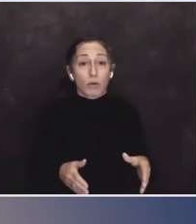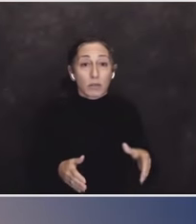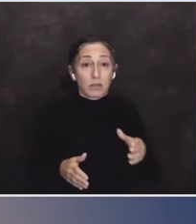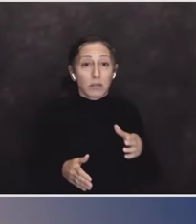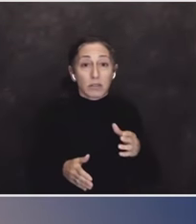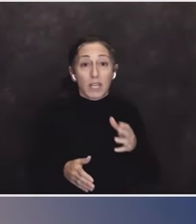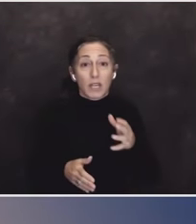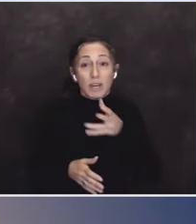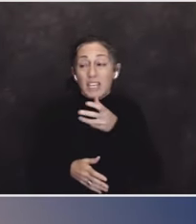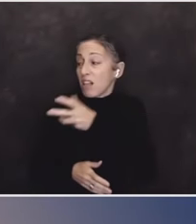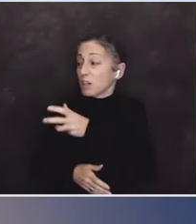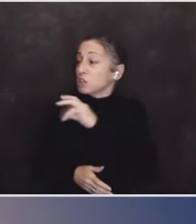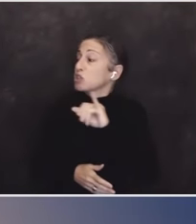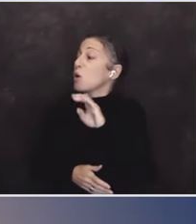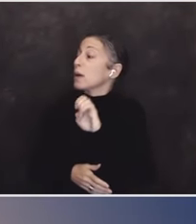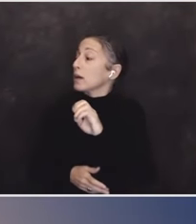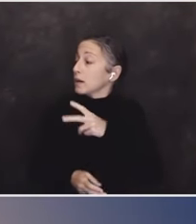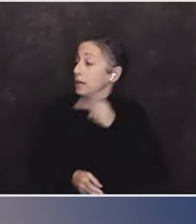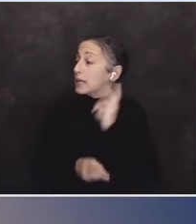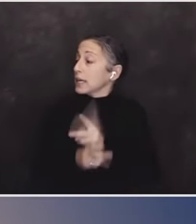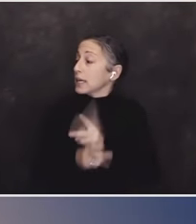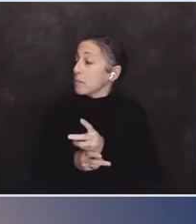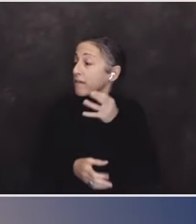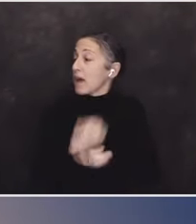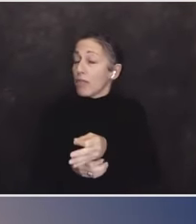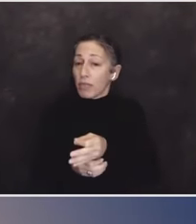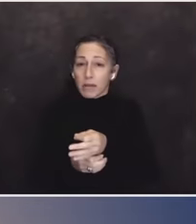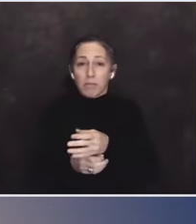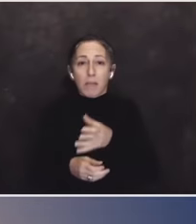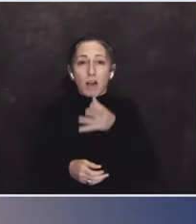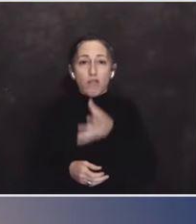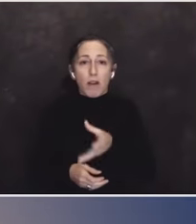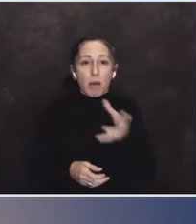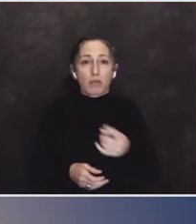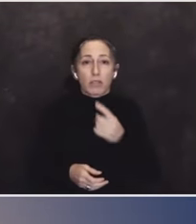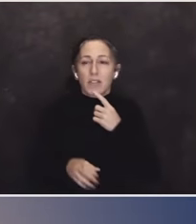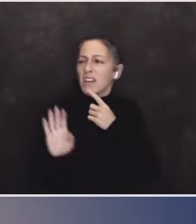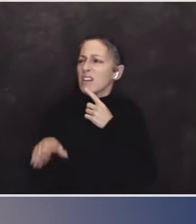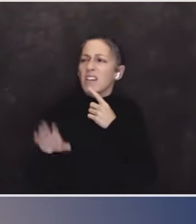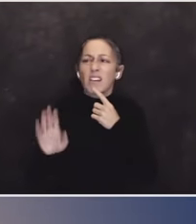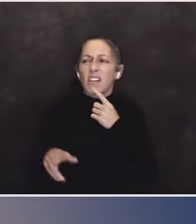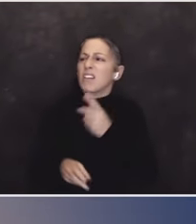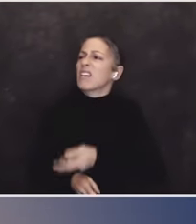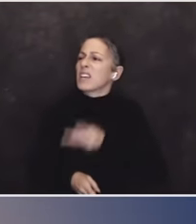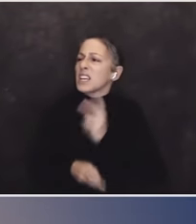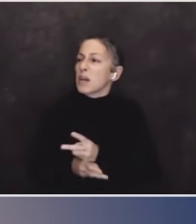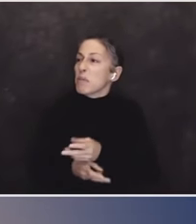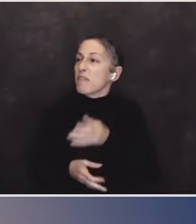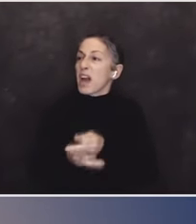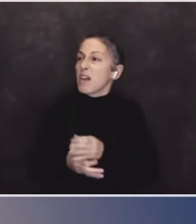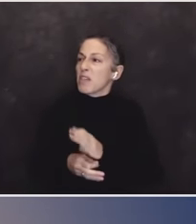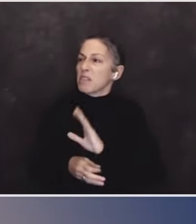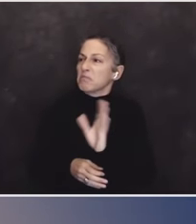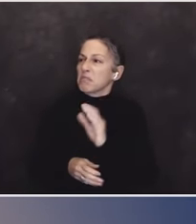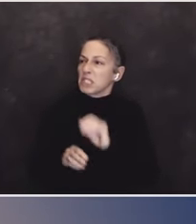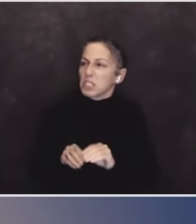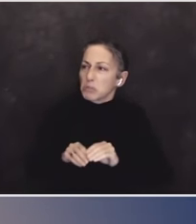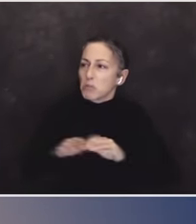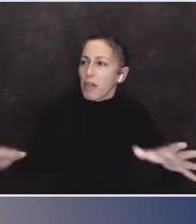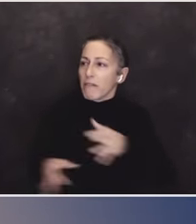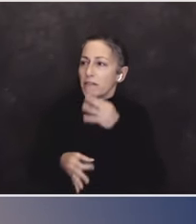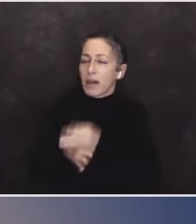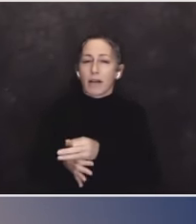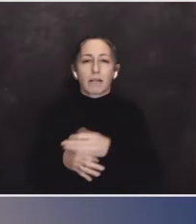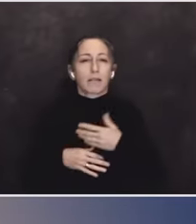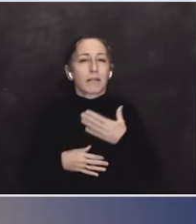faith. And my grandmama, when she was alive, yelled, no, Joey, spread it. Keep the faith, guys. We're going to win this. Thank you,